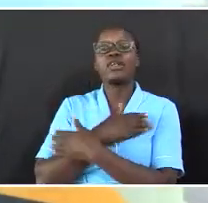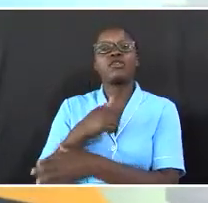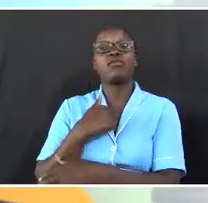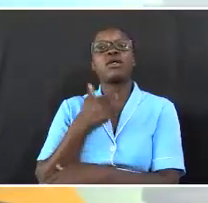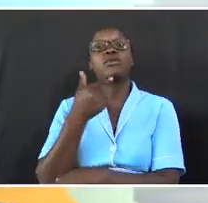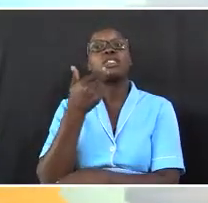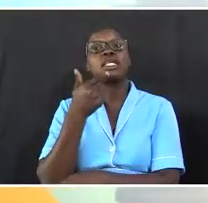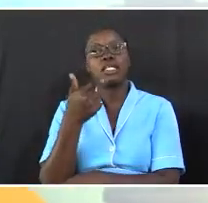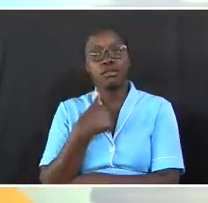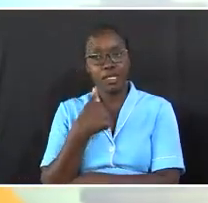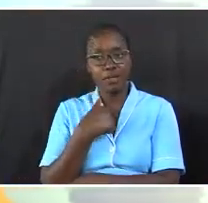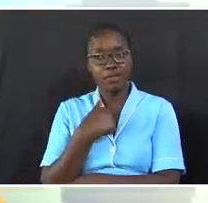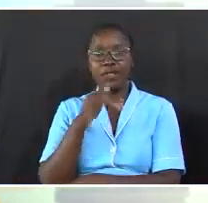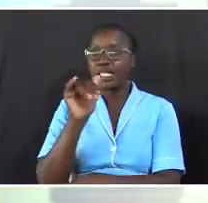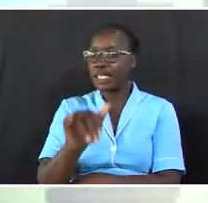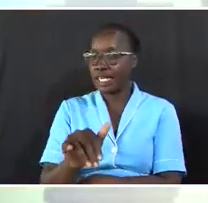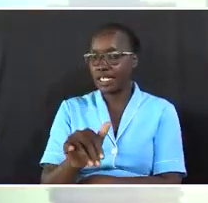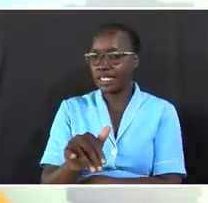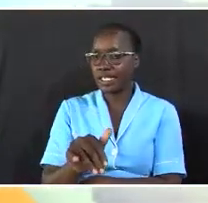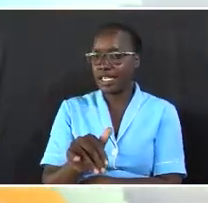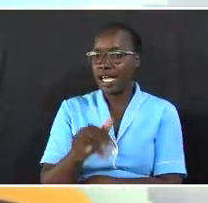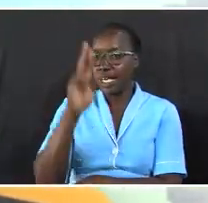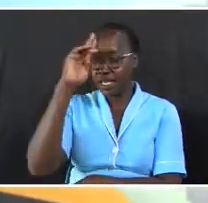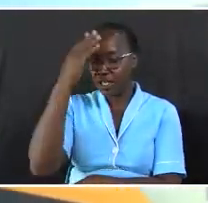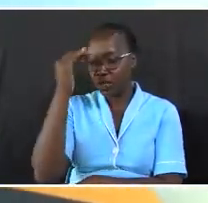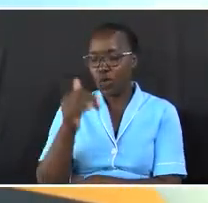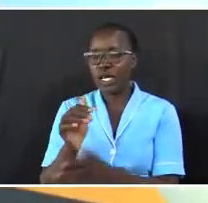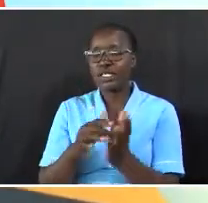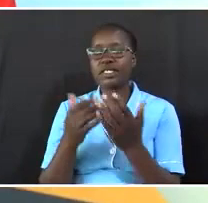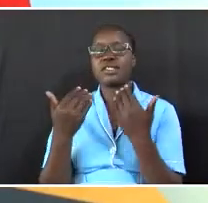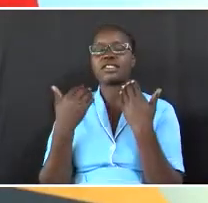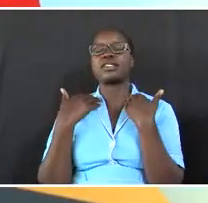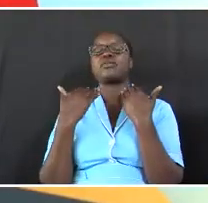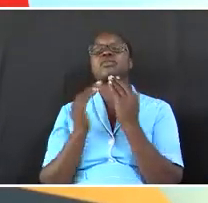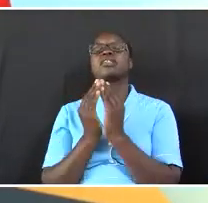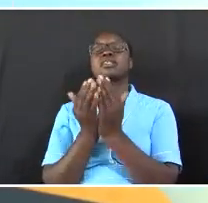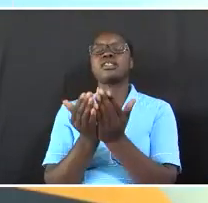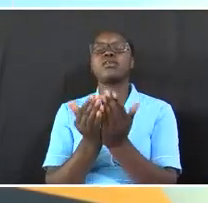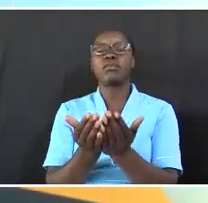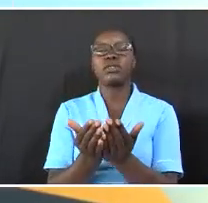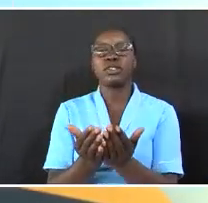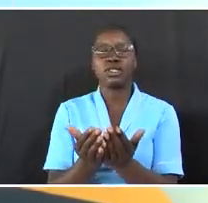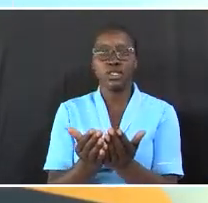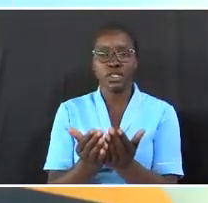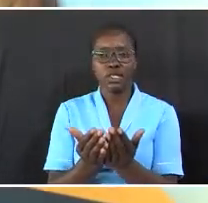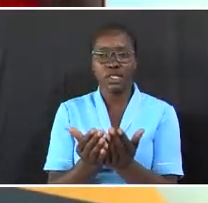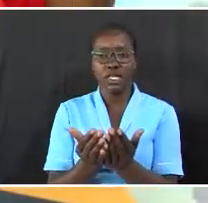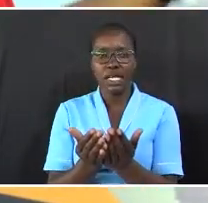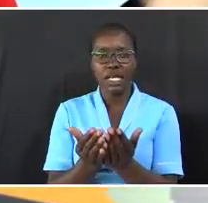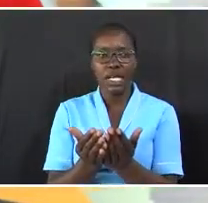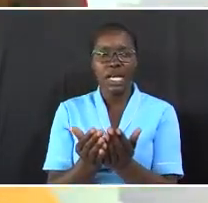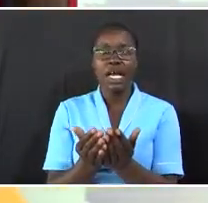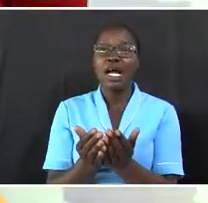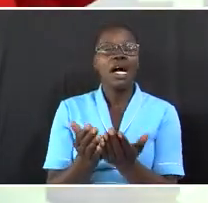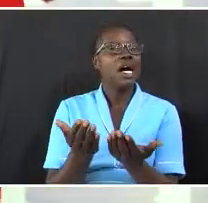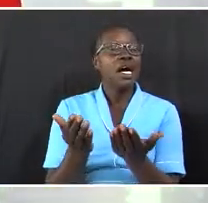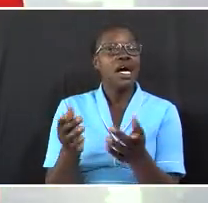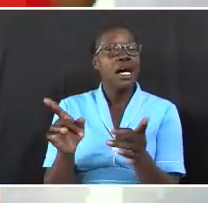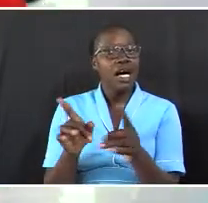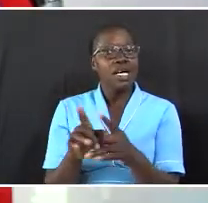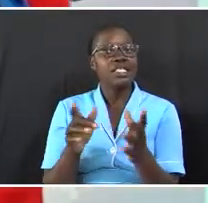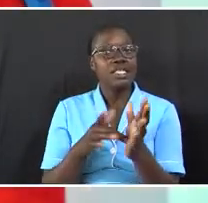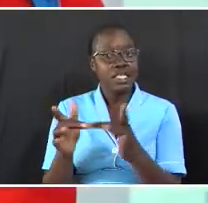me that the reason why Jesus slept in the boat is because as far as he